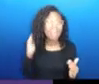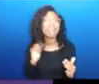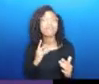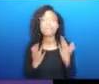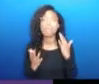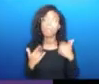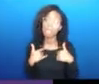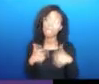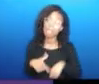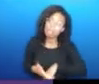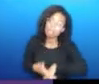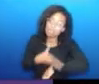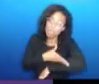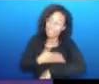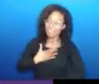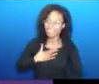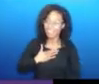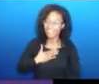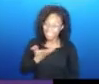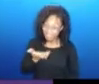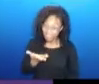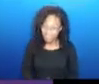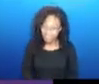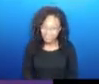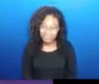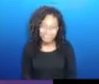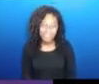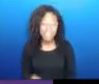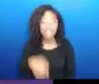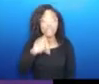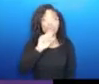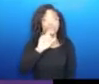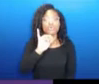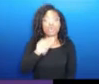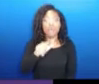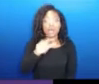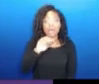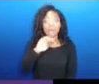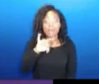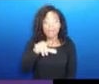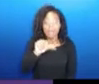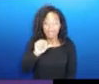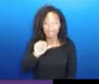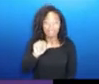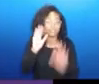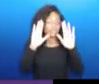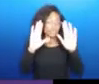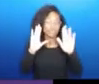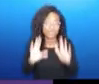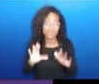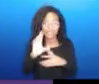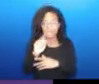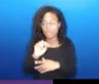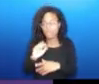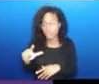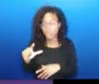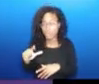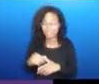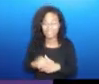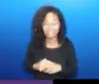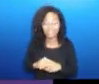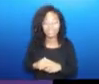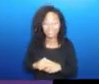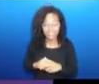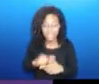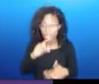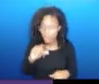doing. Social media. Social media is a great tool. Can't underestimate